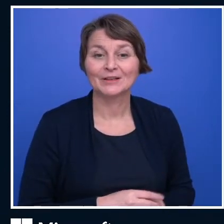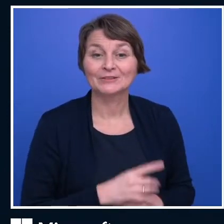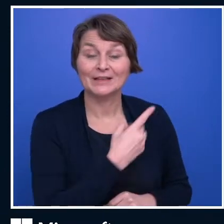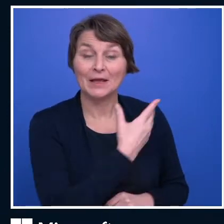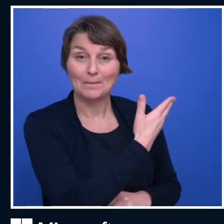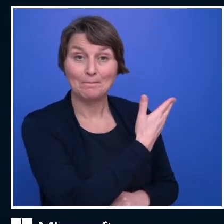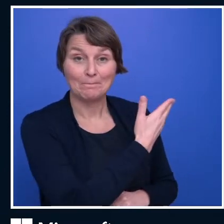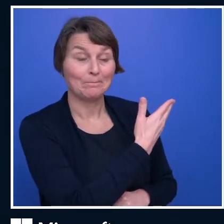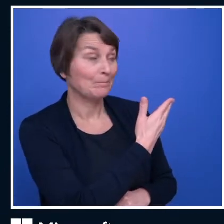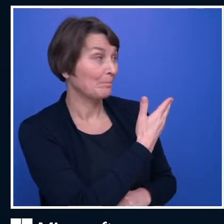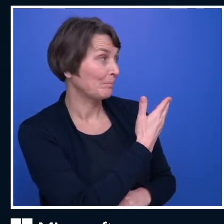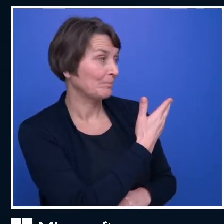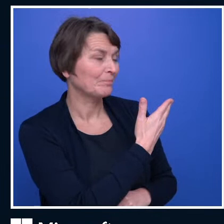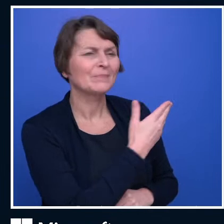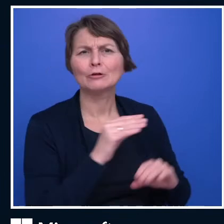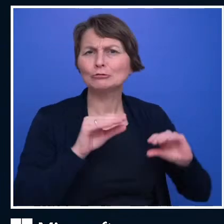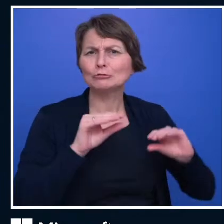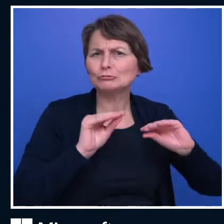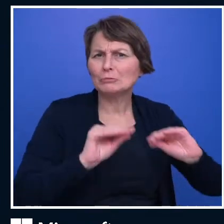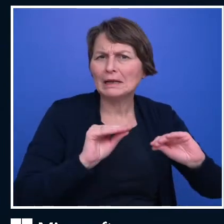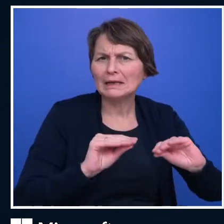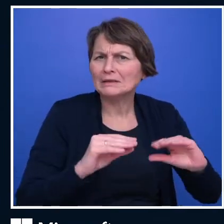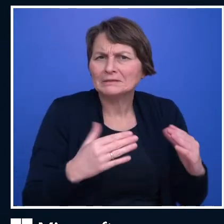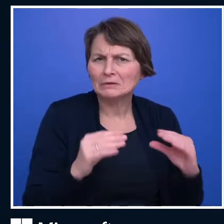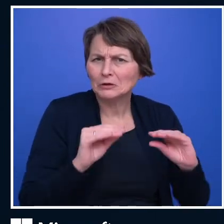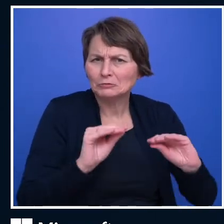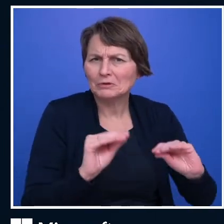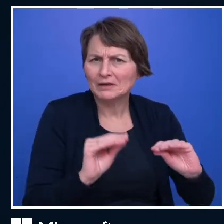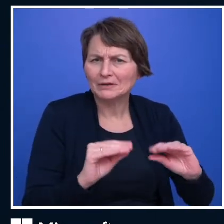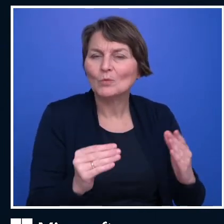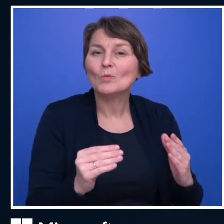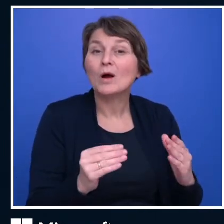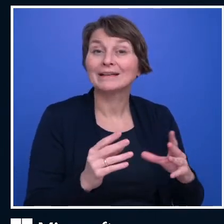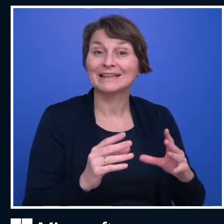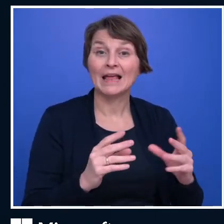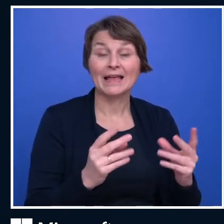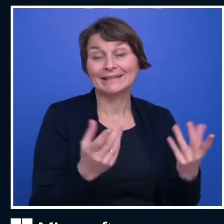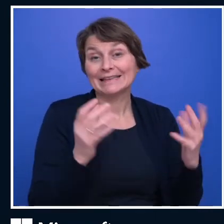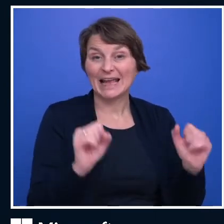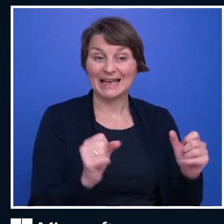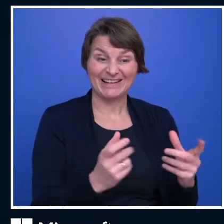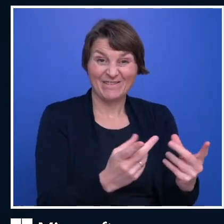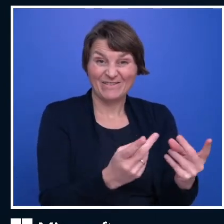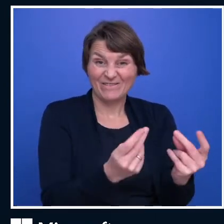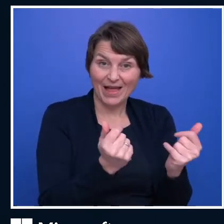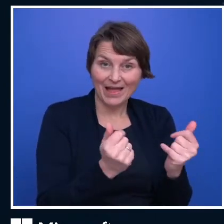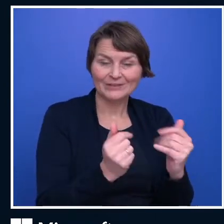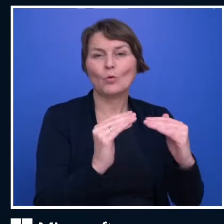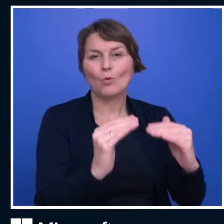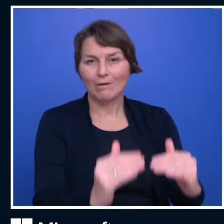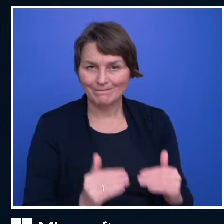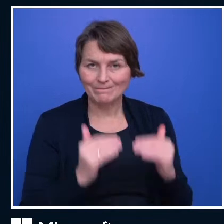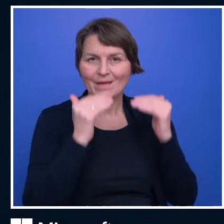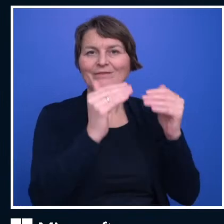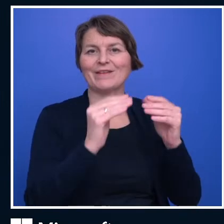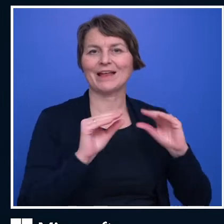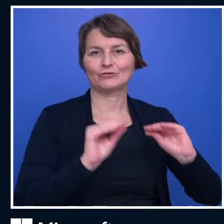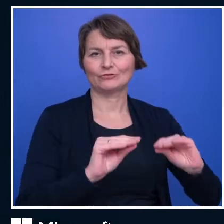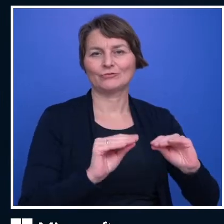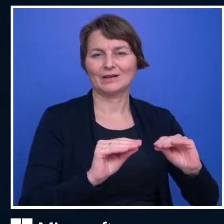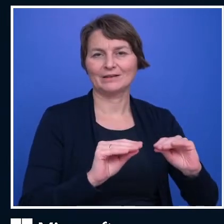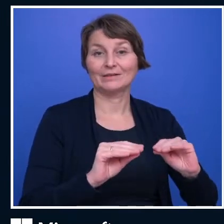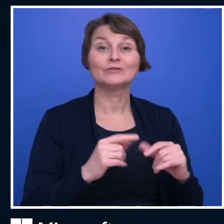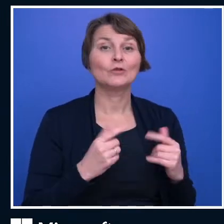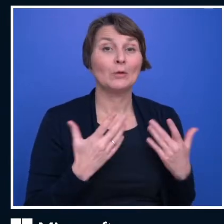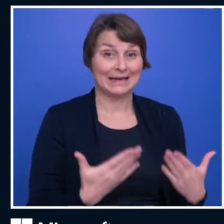types of training that Custom Vision offers. They offer a quick training and an advanced training version. For this one, we're going to choose quick training, but